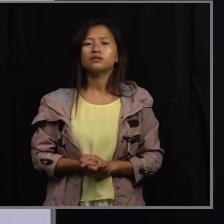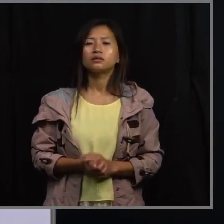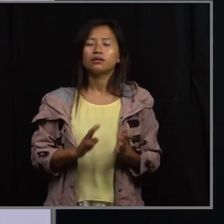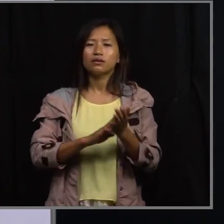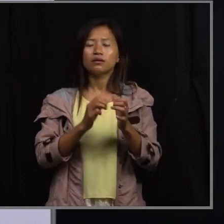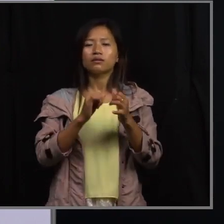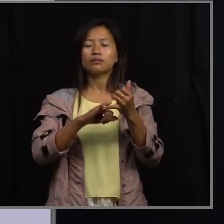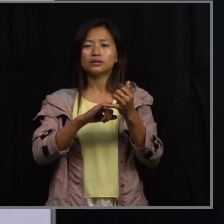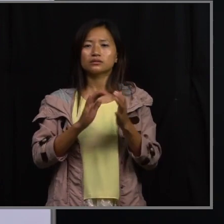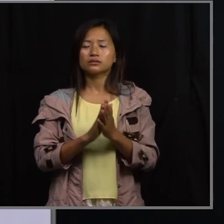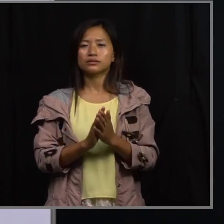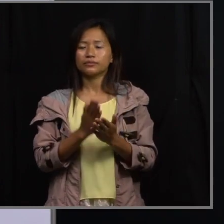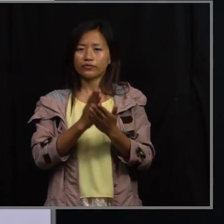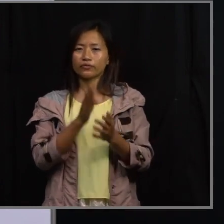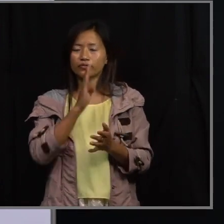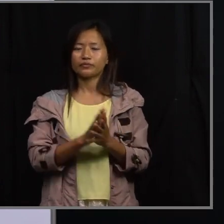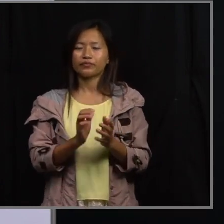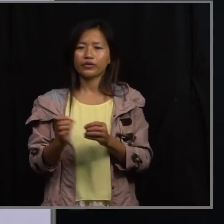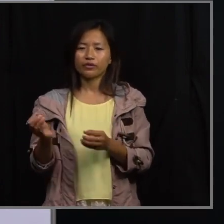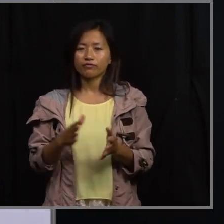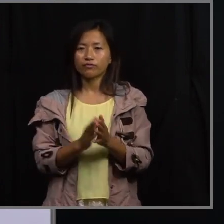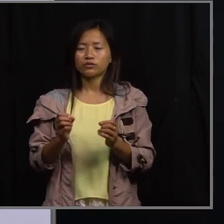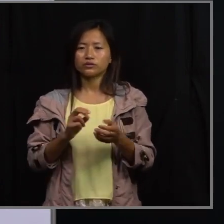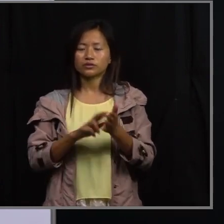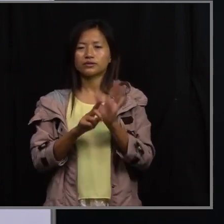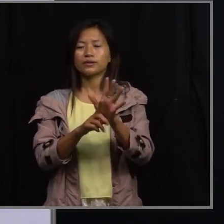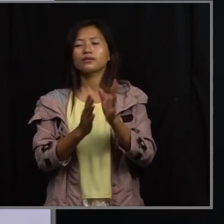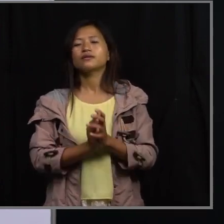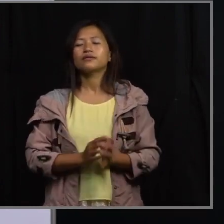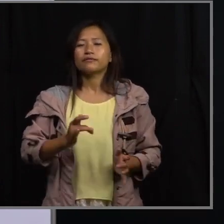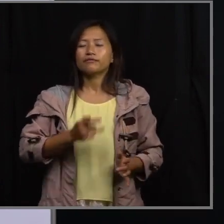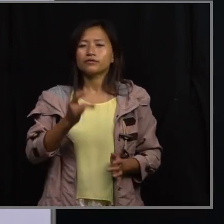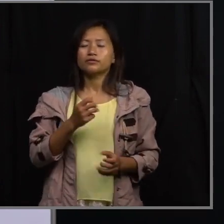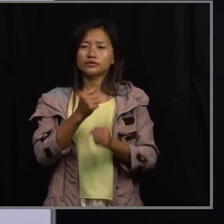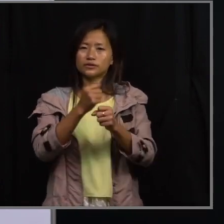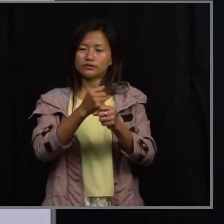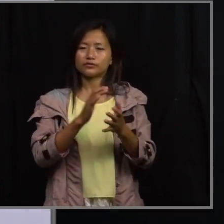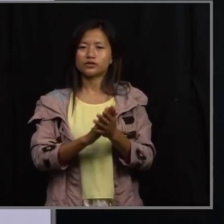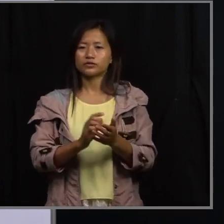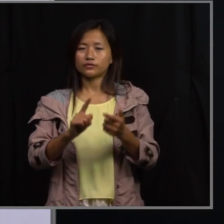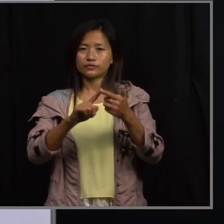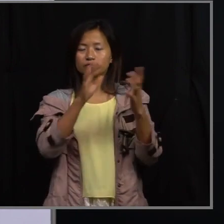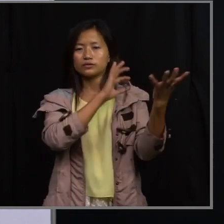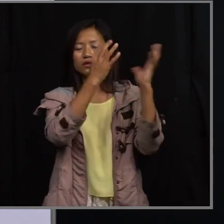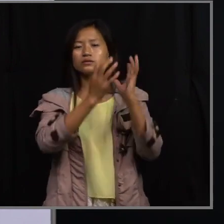not that mass difference between us. Means it's comparable mass, but we always feel the gravitation of Earth. Because if